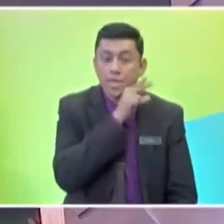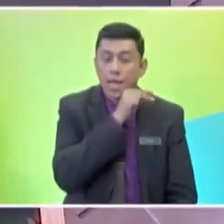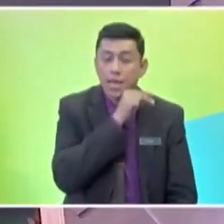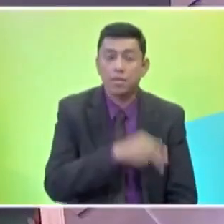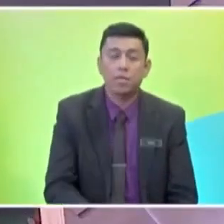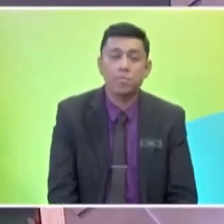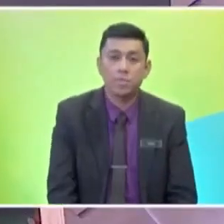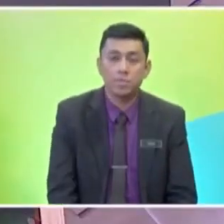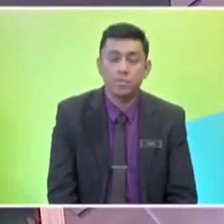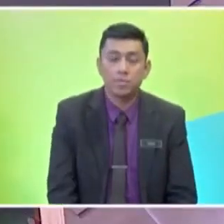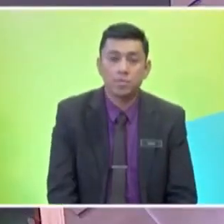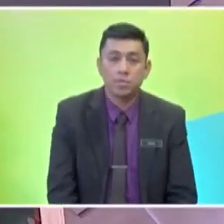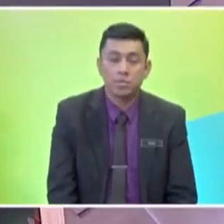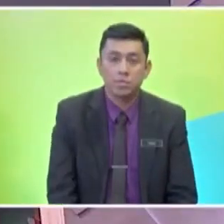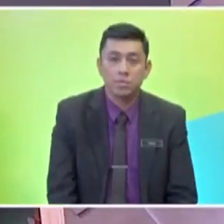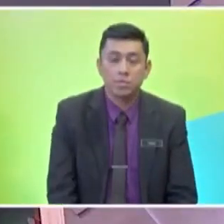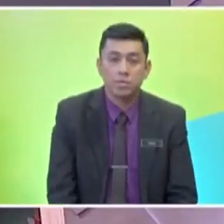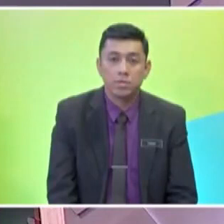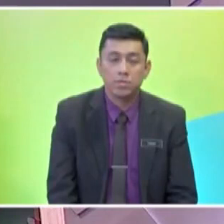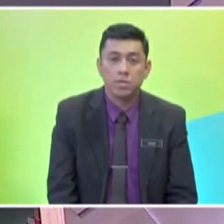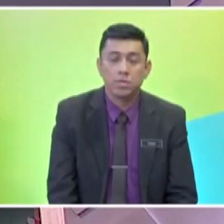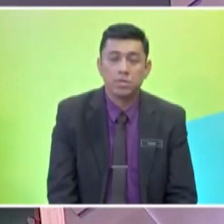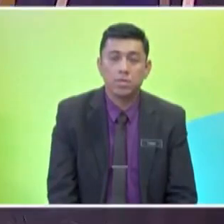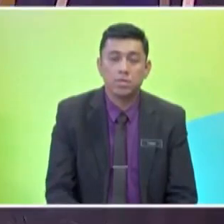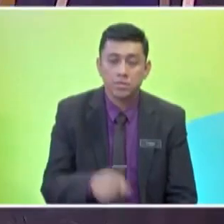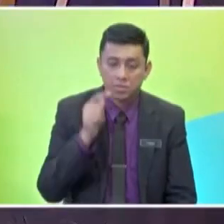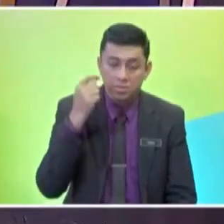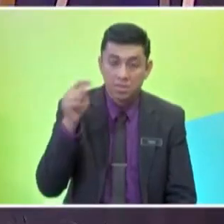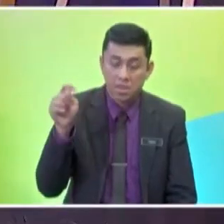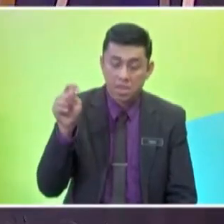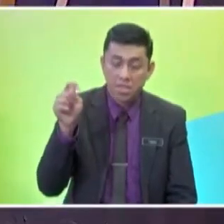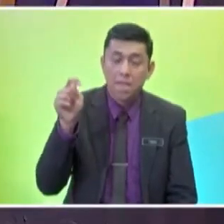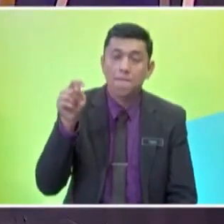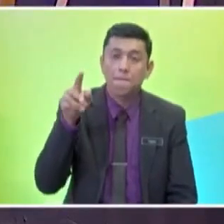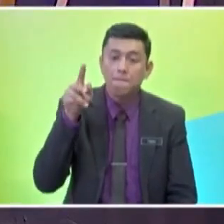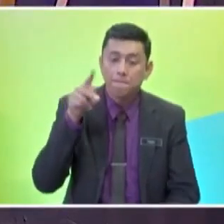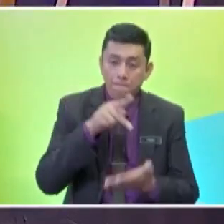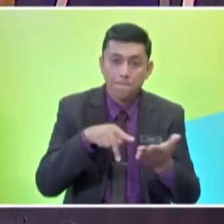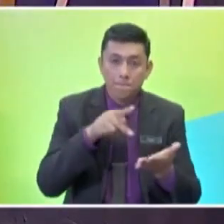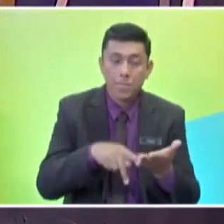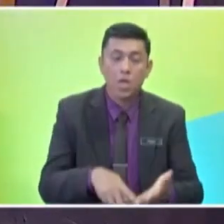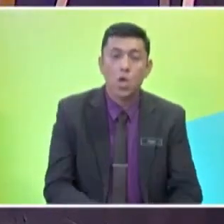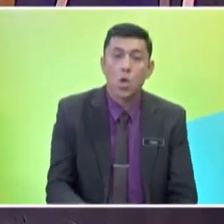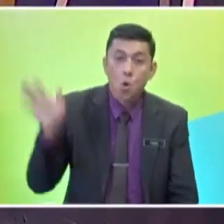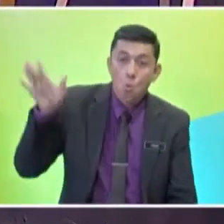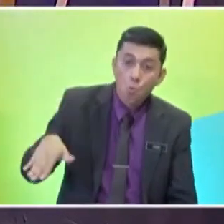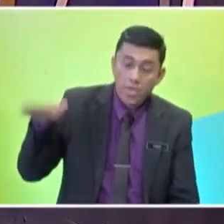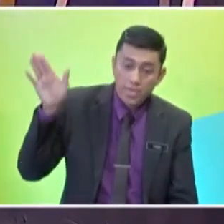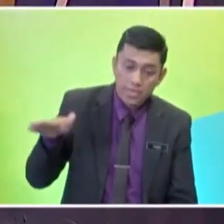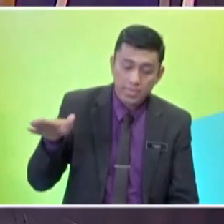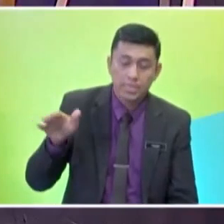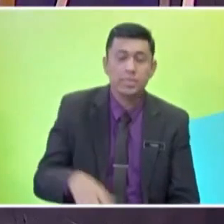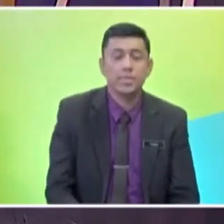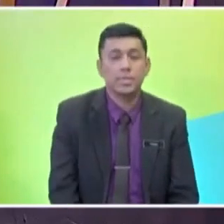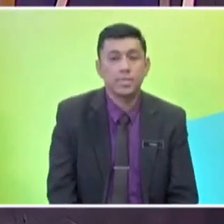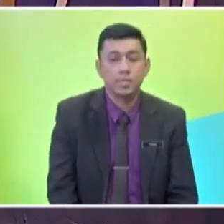Okay, what do you call this part? Okay, that part is called wing. Okay, can you show me which one is